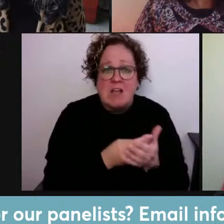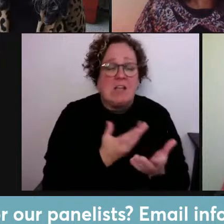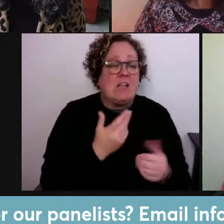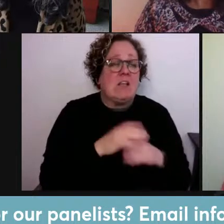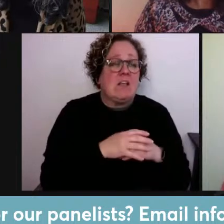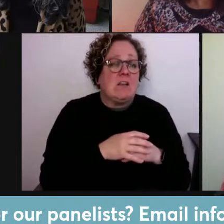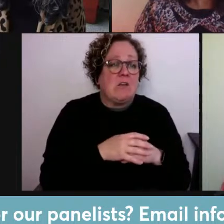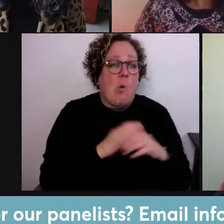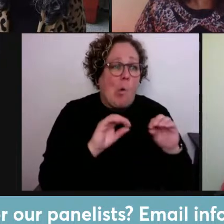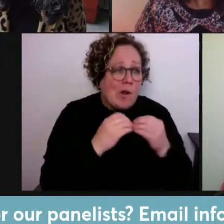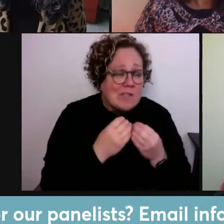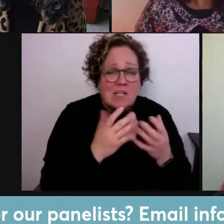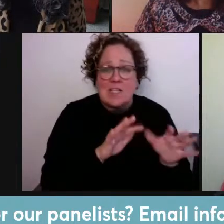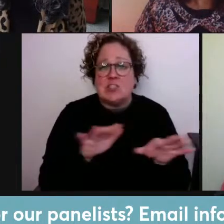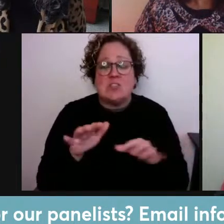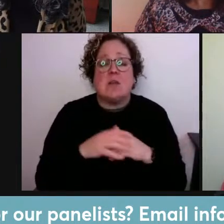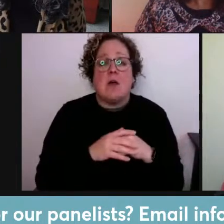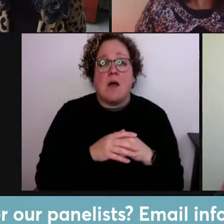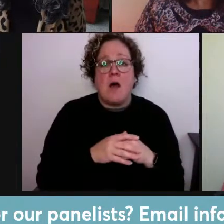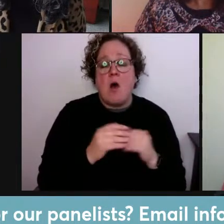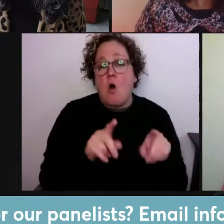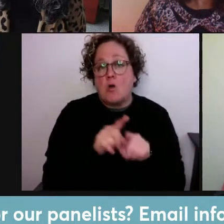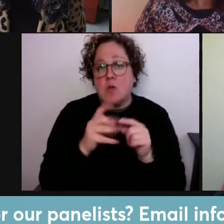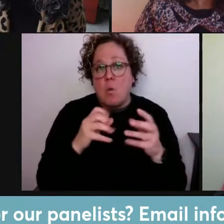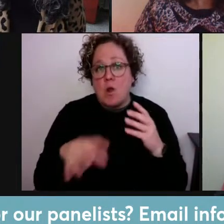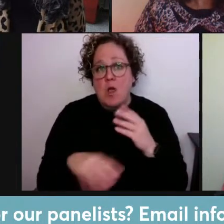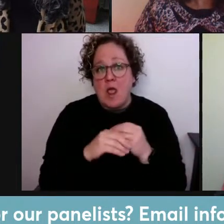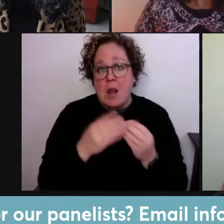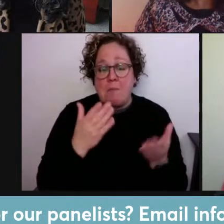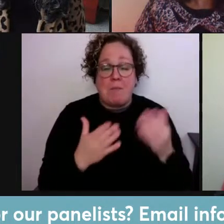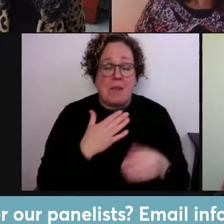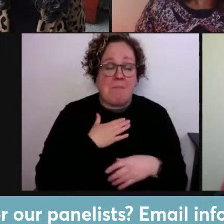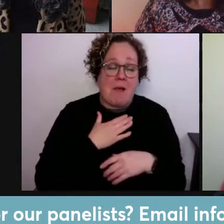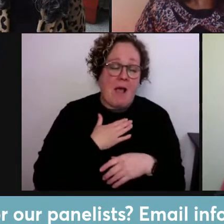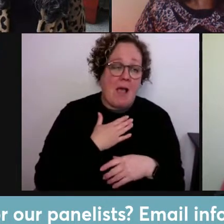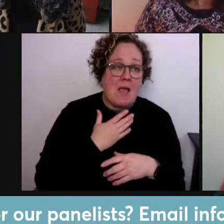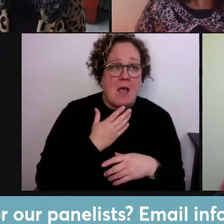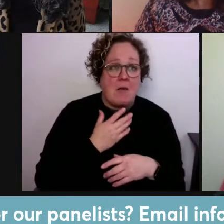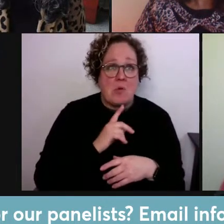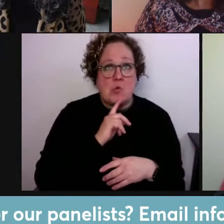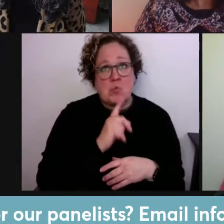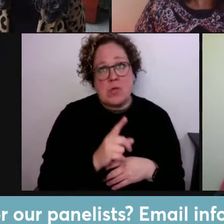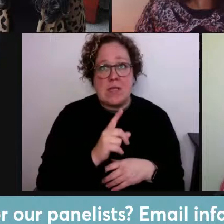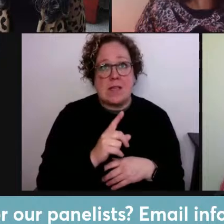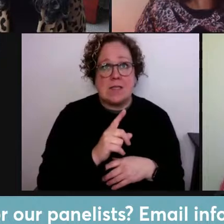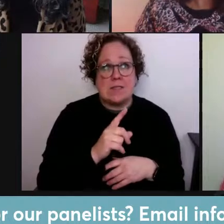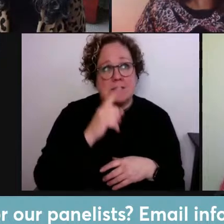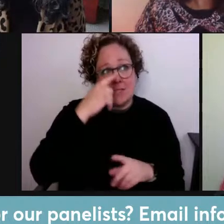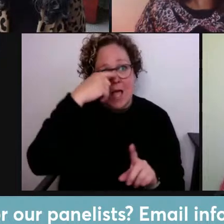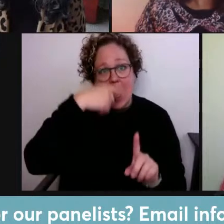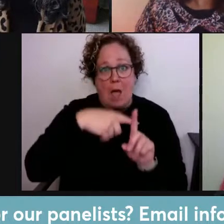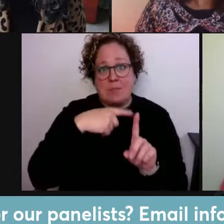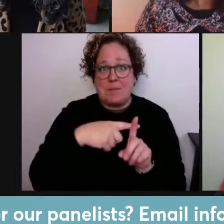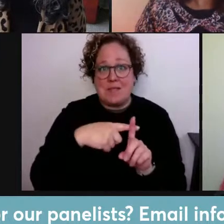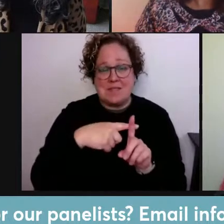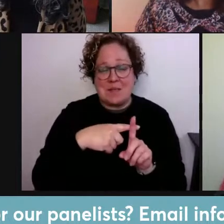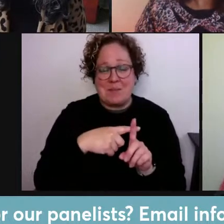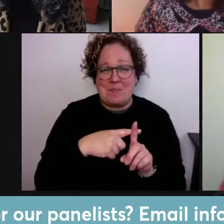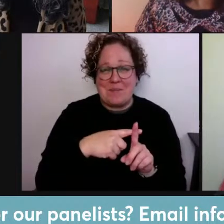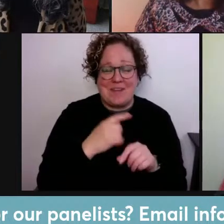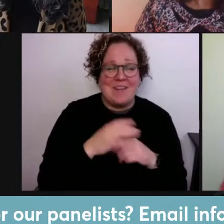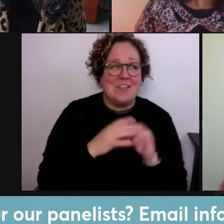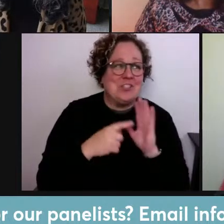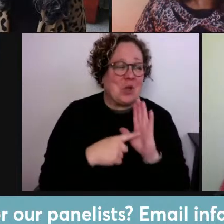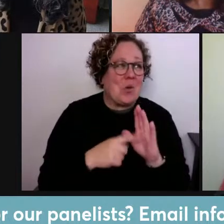But I would also want to add, and this is maybe my realistic optimism in play, I